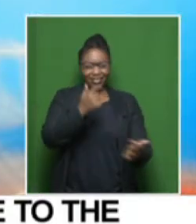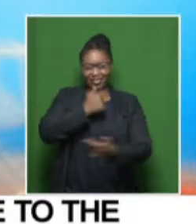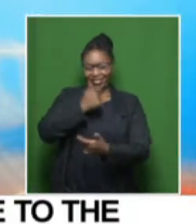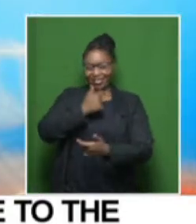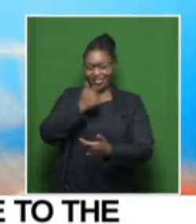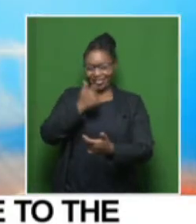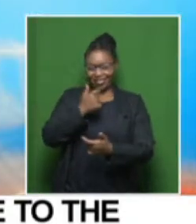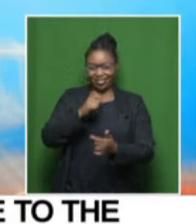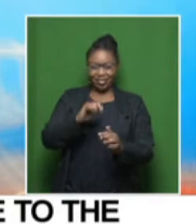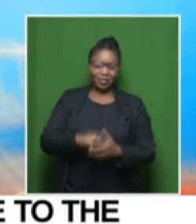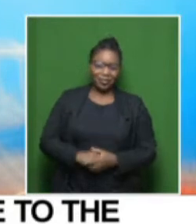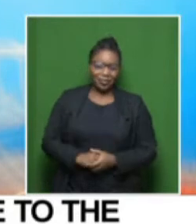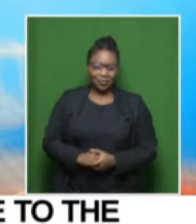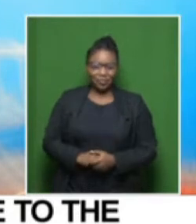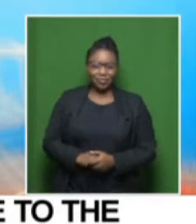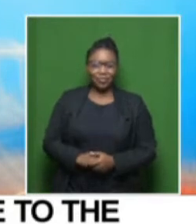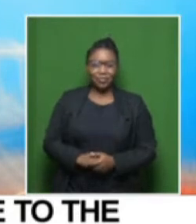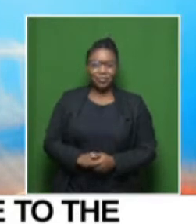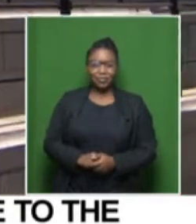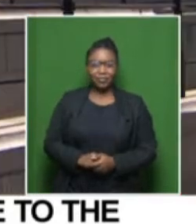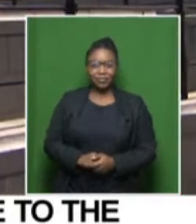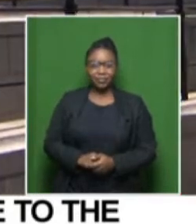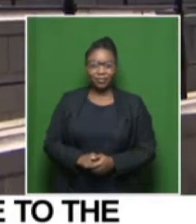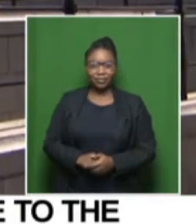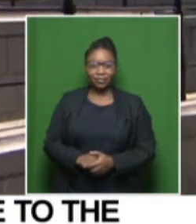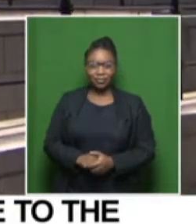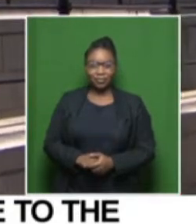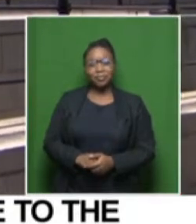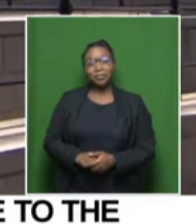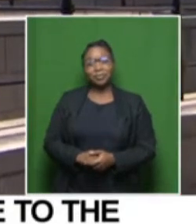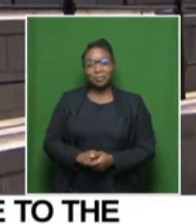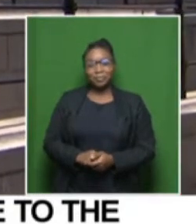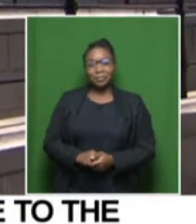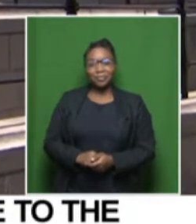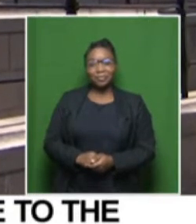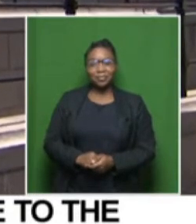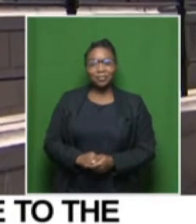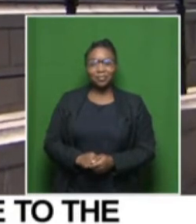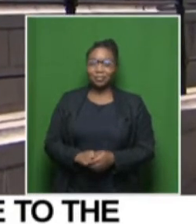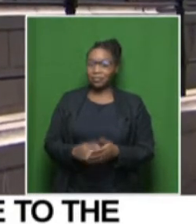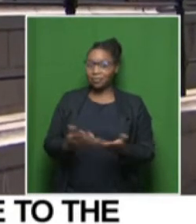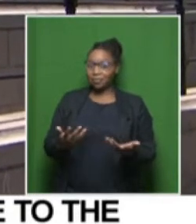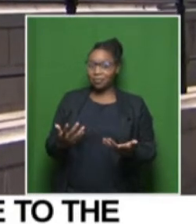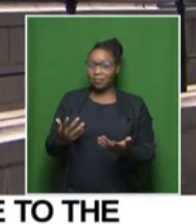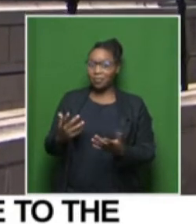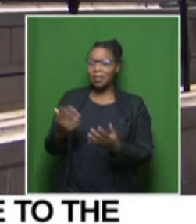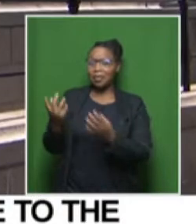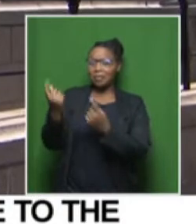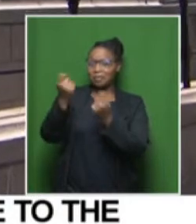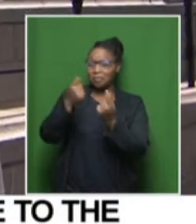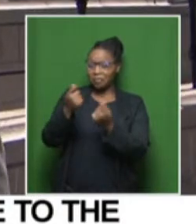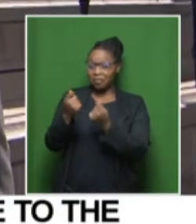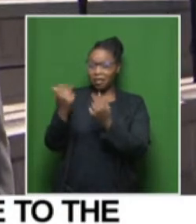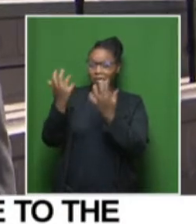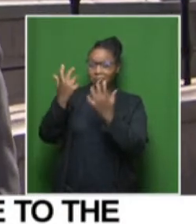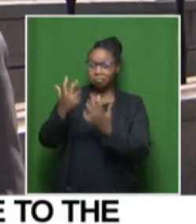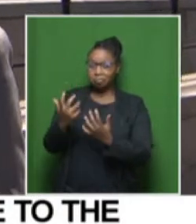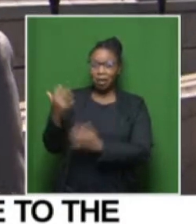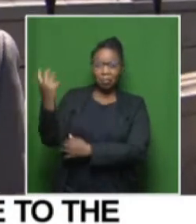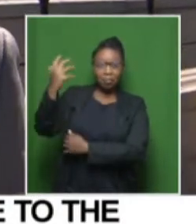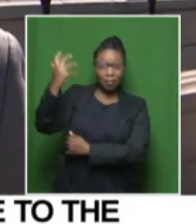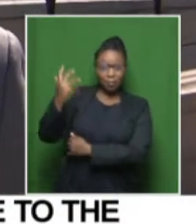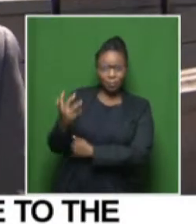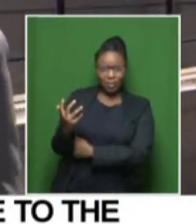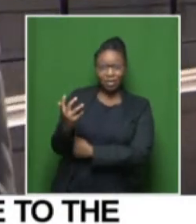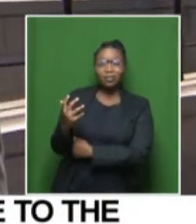you. Well, that was the finance speech by the finance minister. Of course, we're